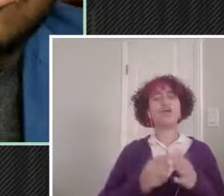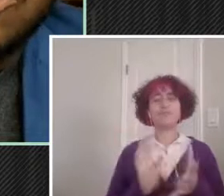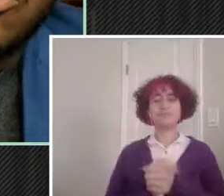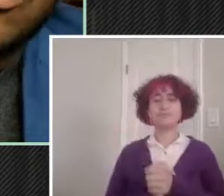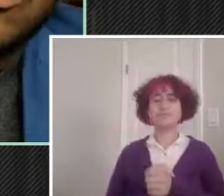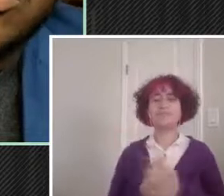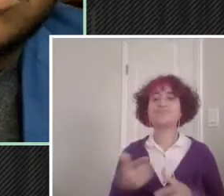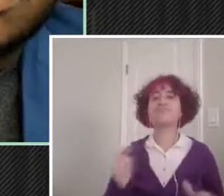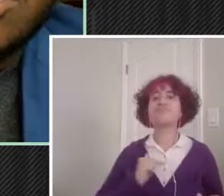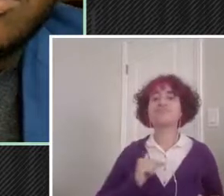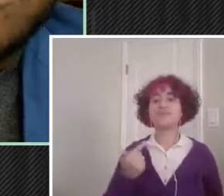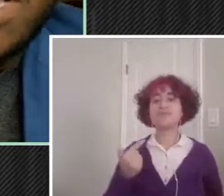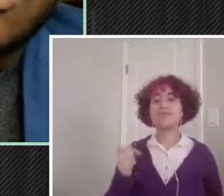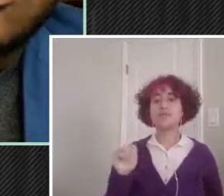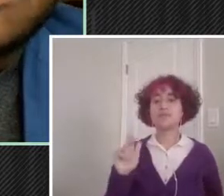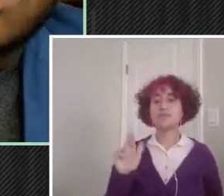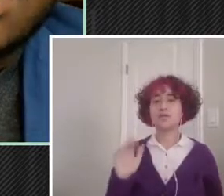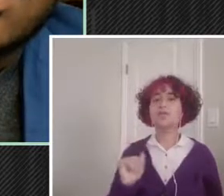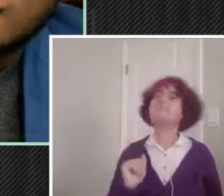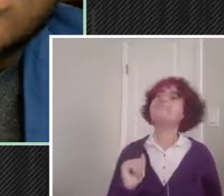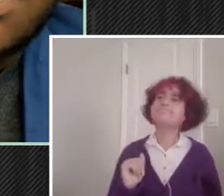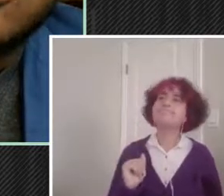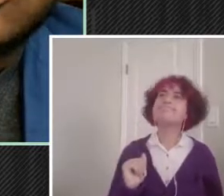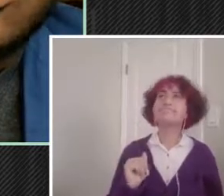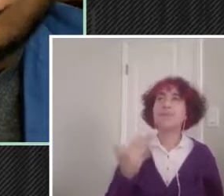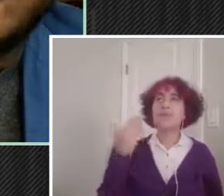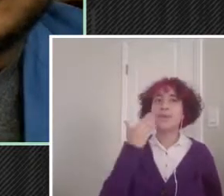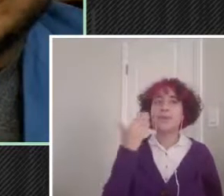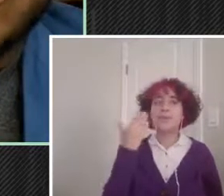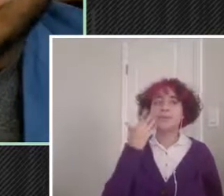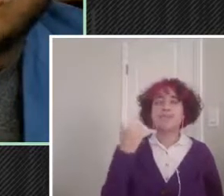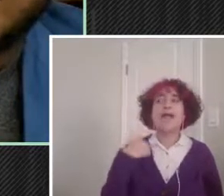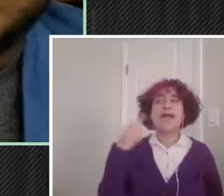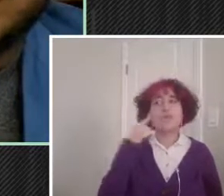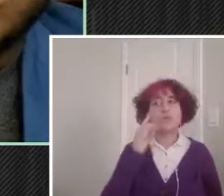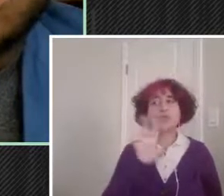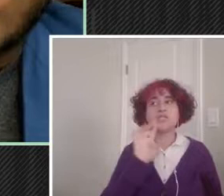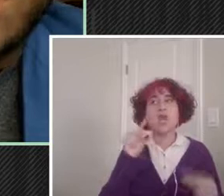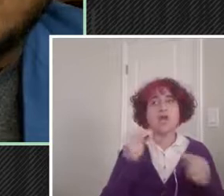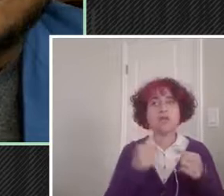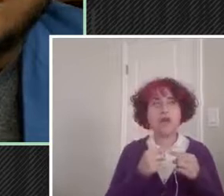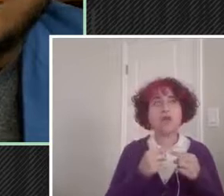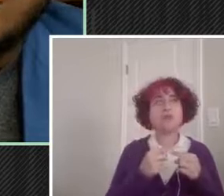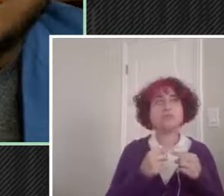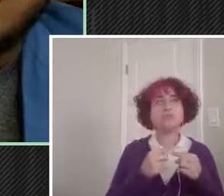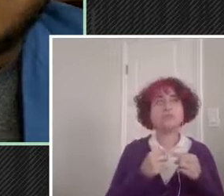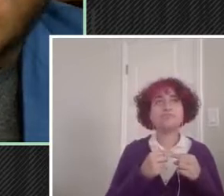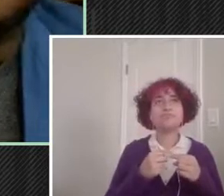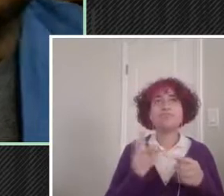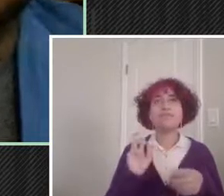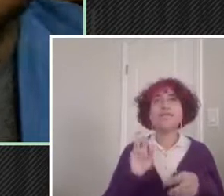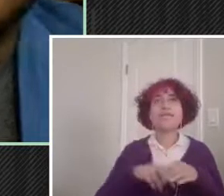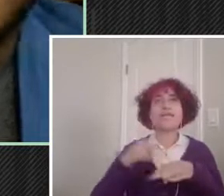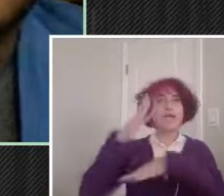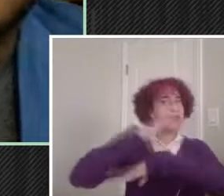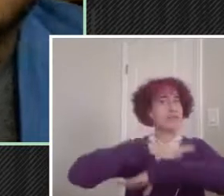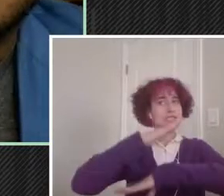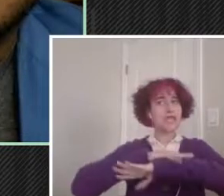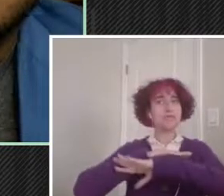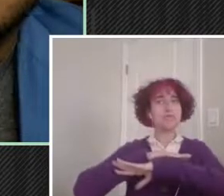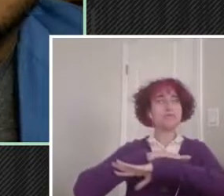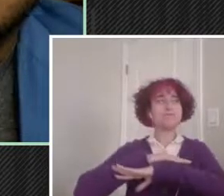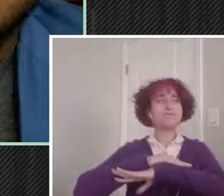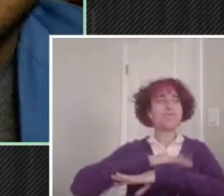I think, you know, when we talk about sitting at these tables, so often we walk in the room and we never ask, why does the room look like